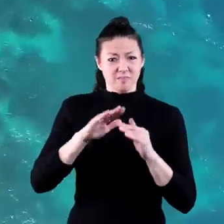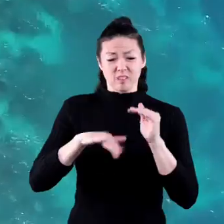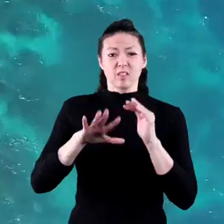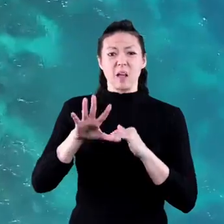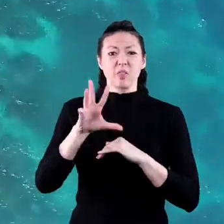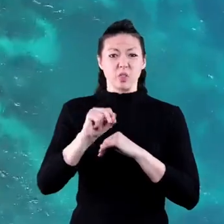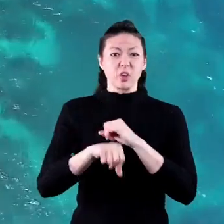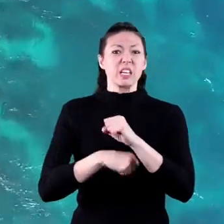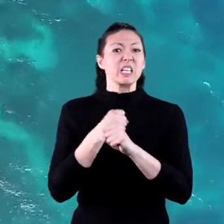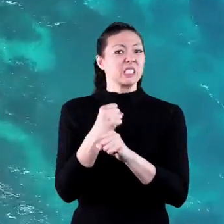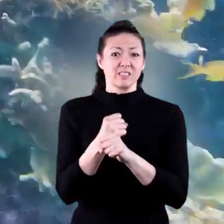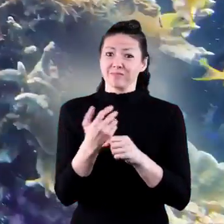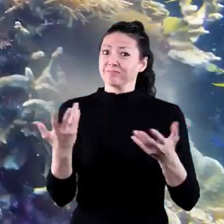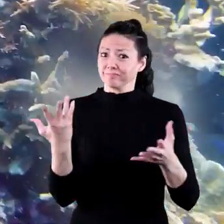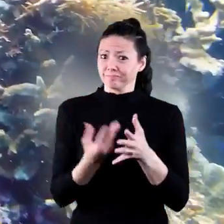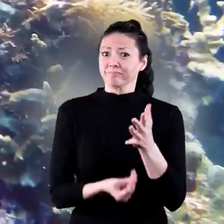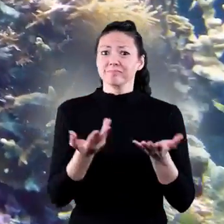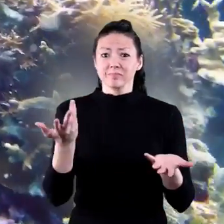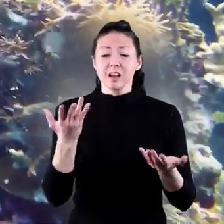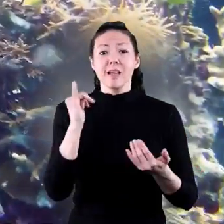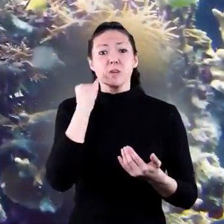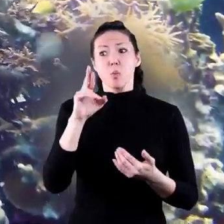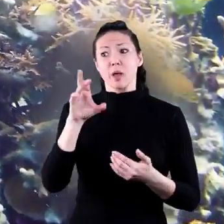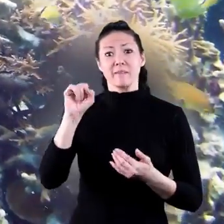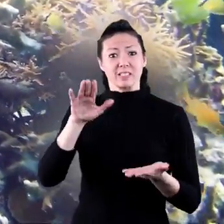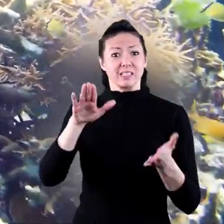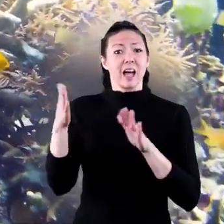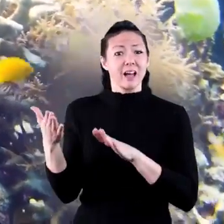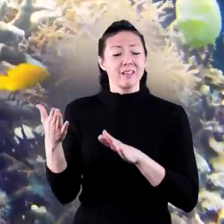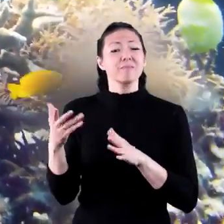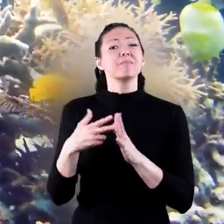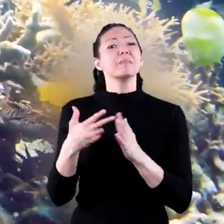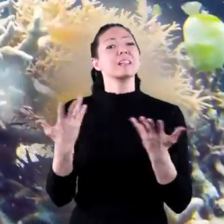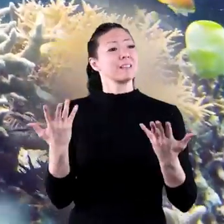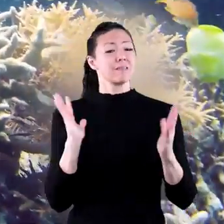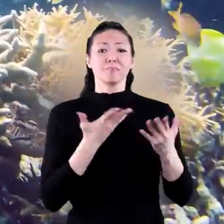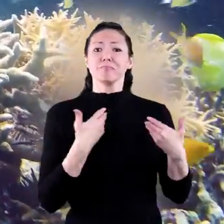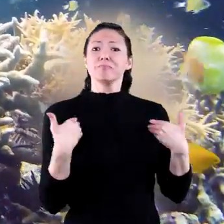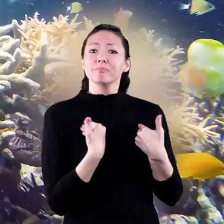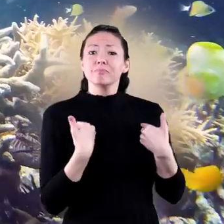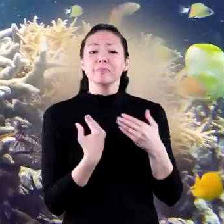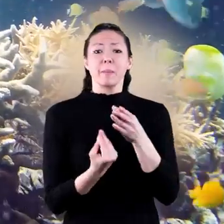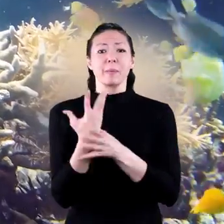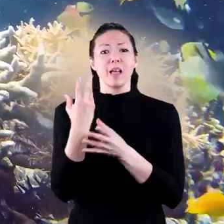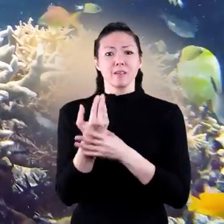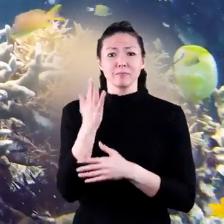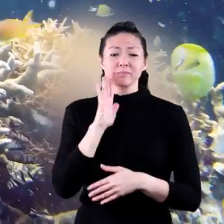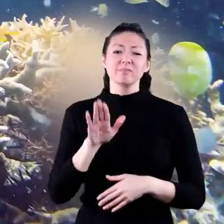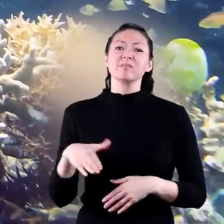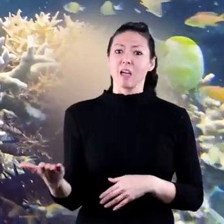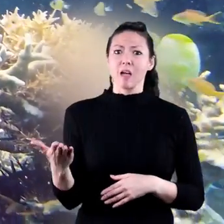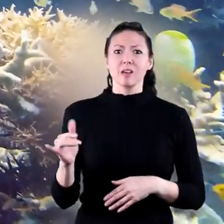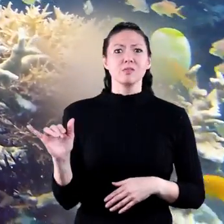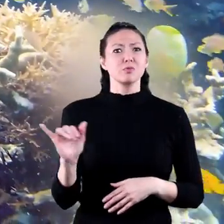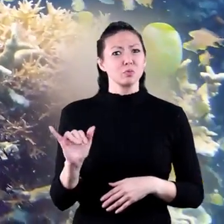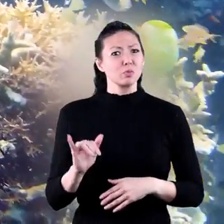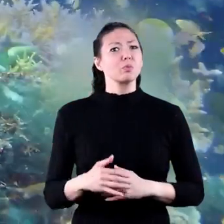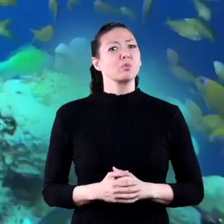than 30 years. If our reefs die, that also means that many plants and animals will die as